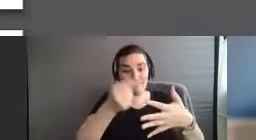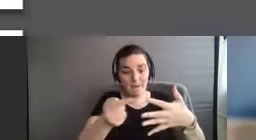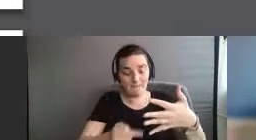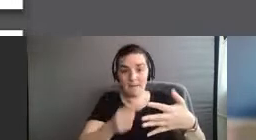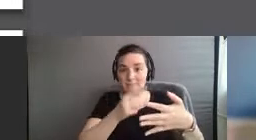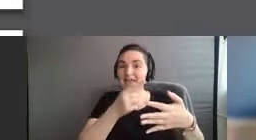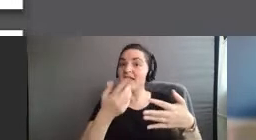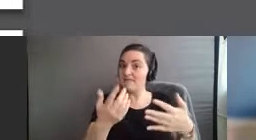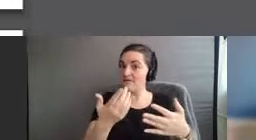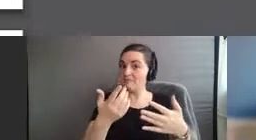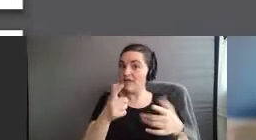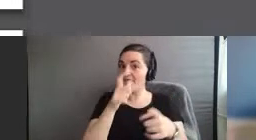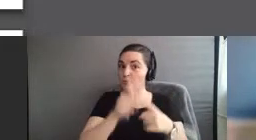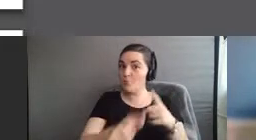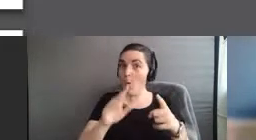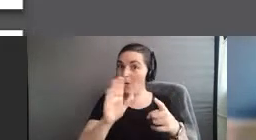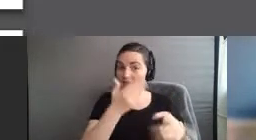10%.